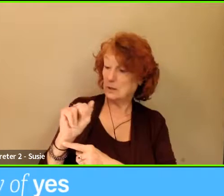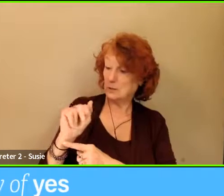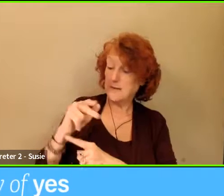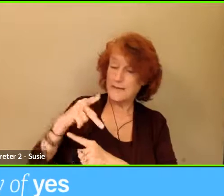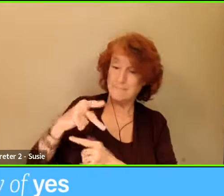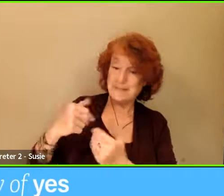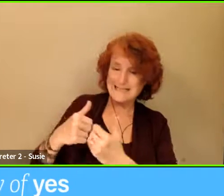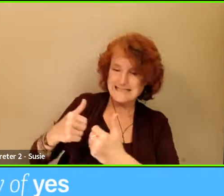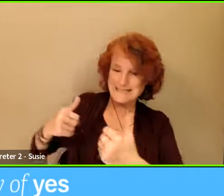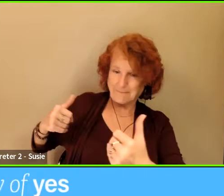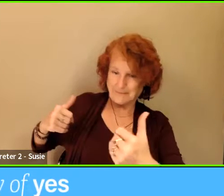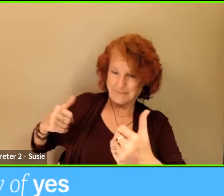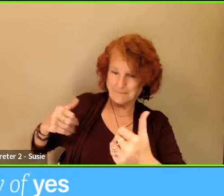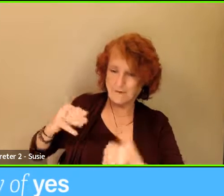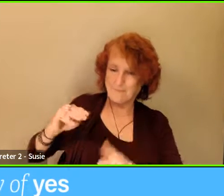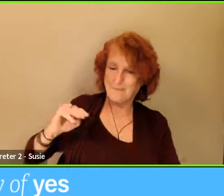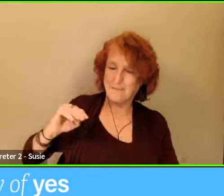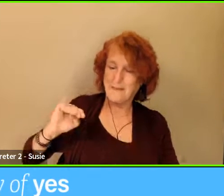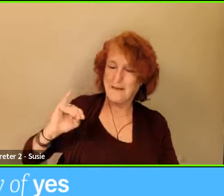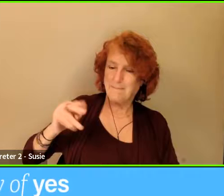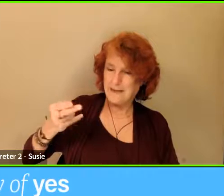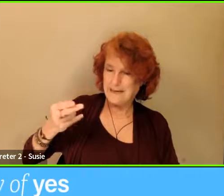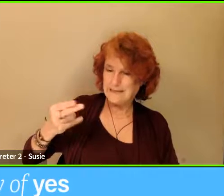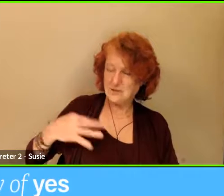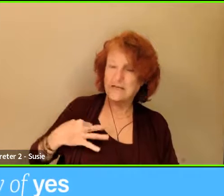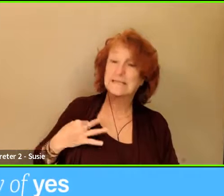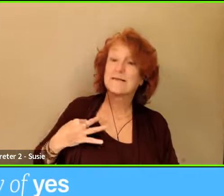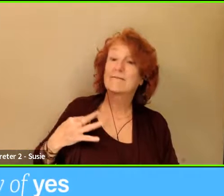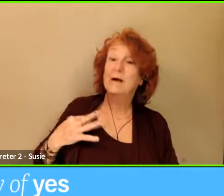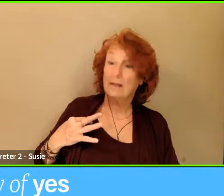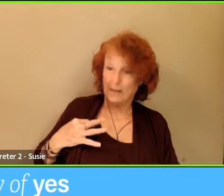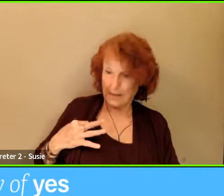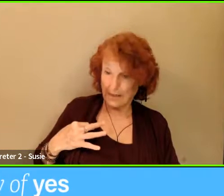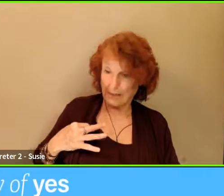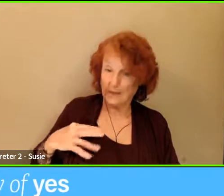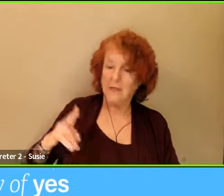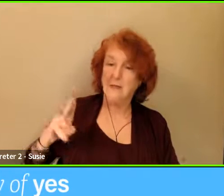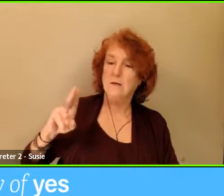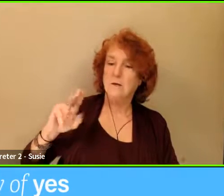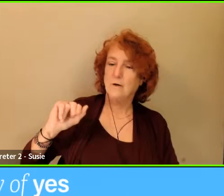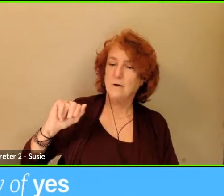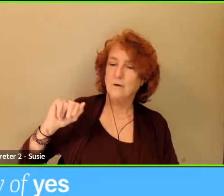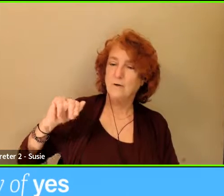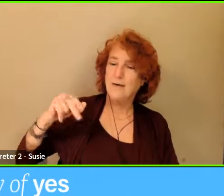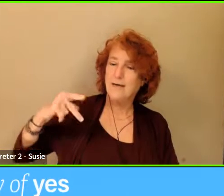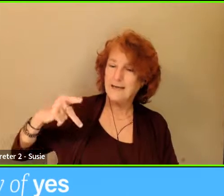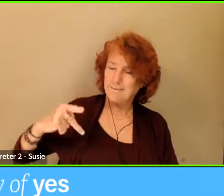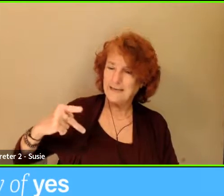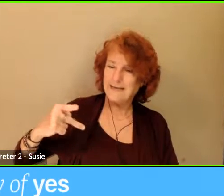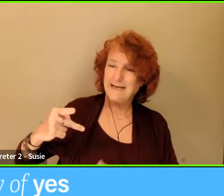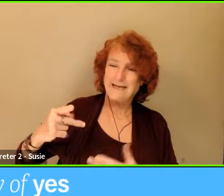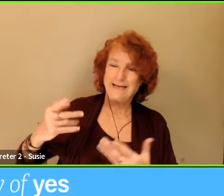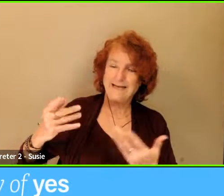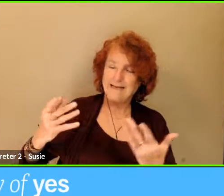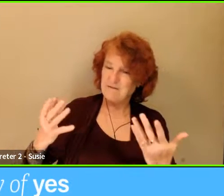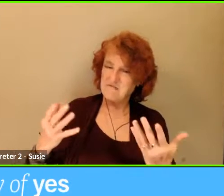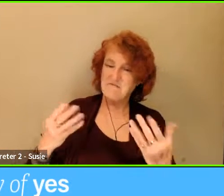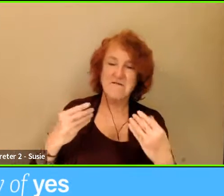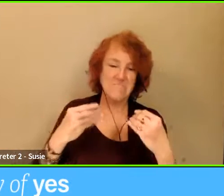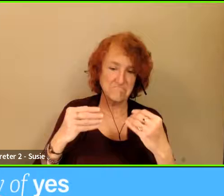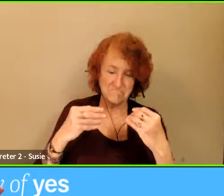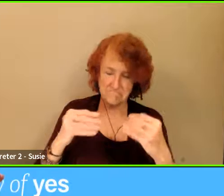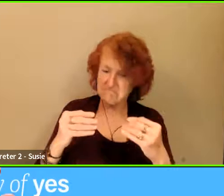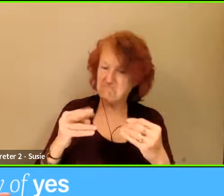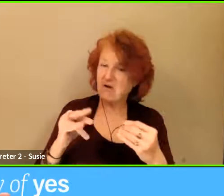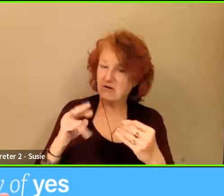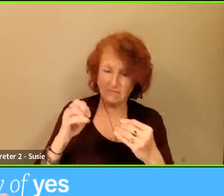of MIH areas. It's voluntary. Under our UAP proposal, you get what you get today, market rate wise. If